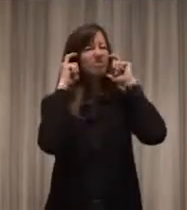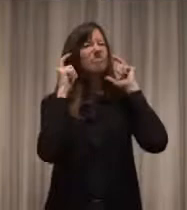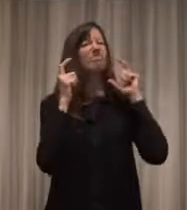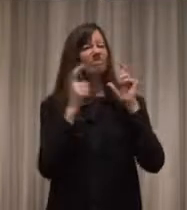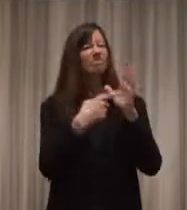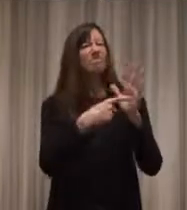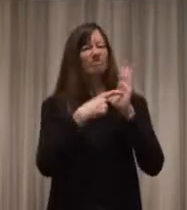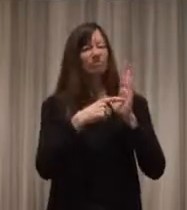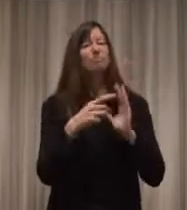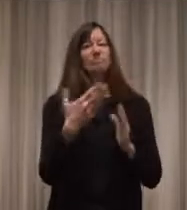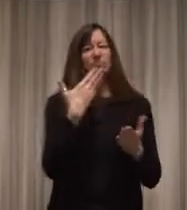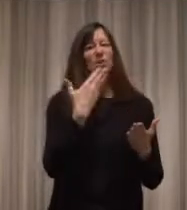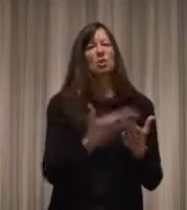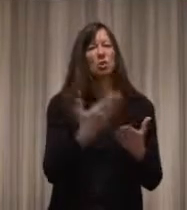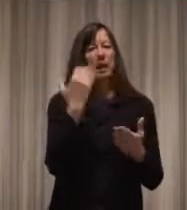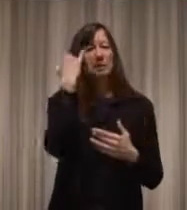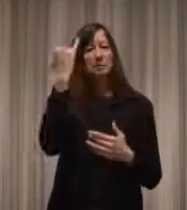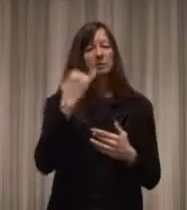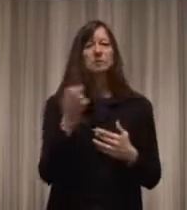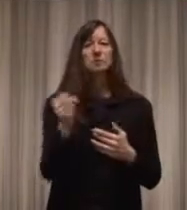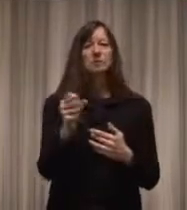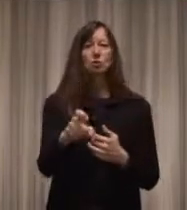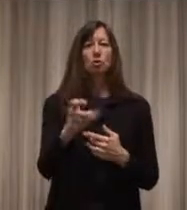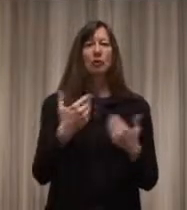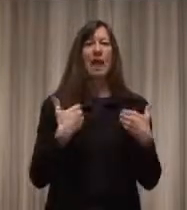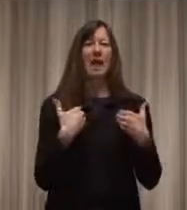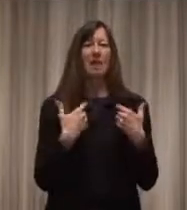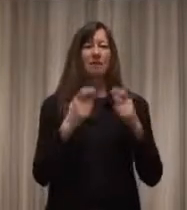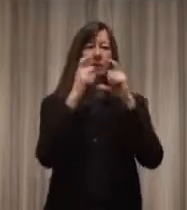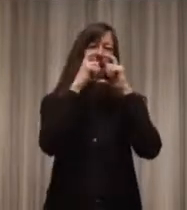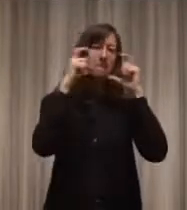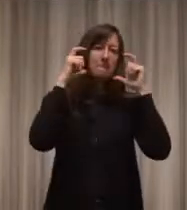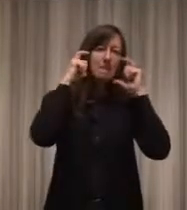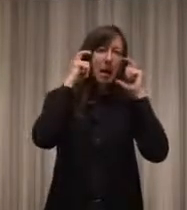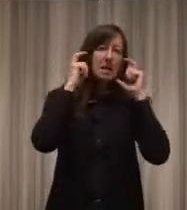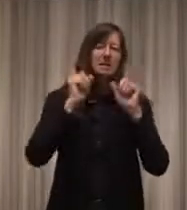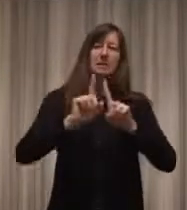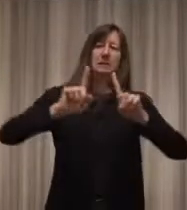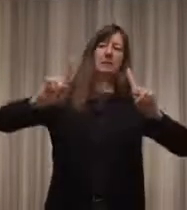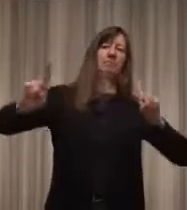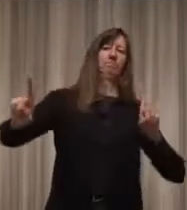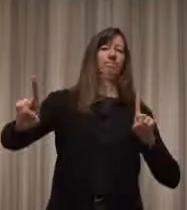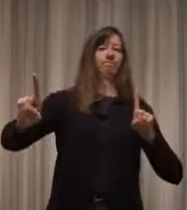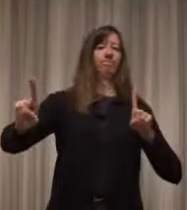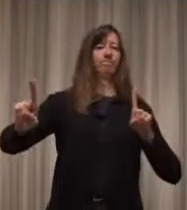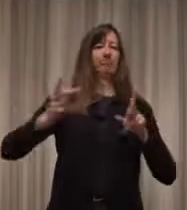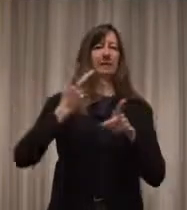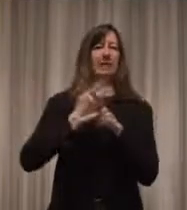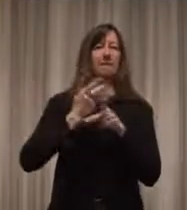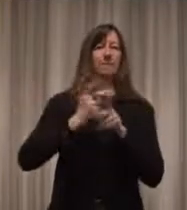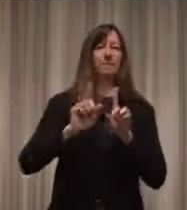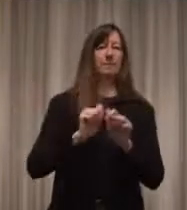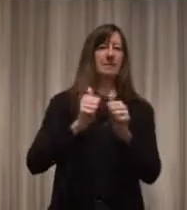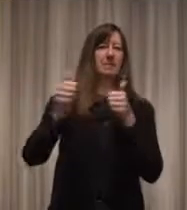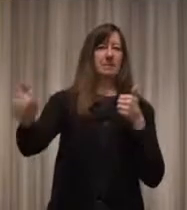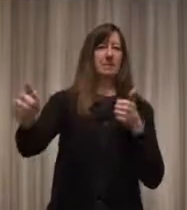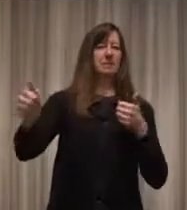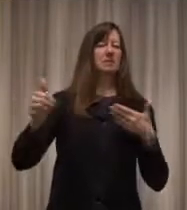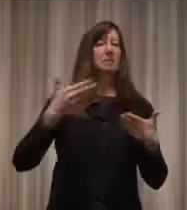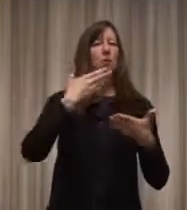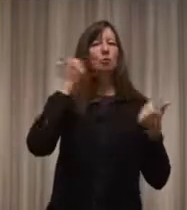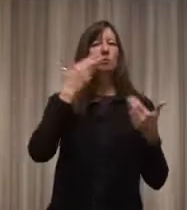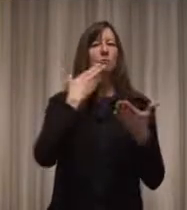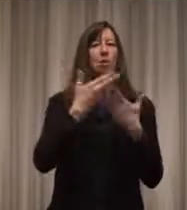armed with the information to know that at least masks and distancing and minimizing the time that you